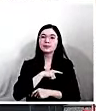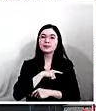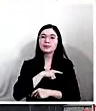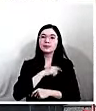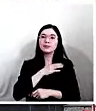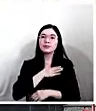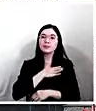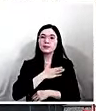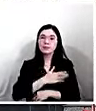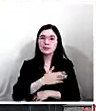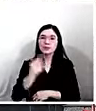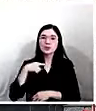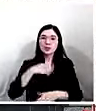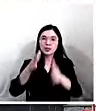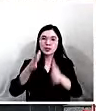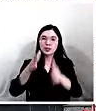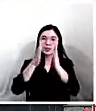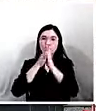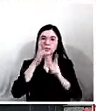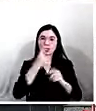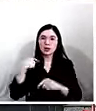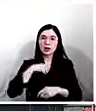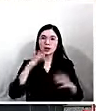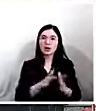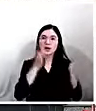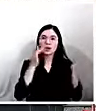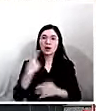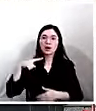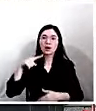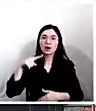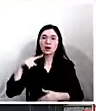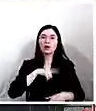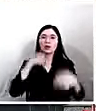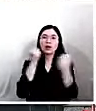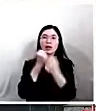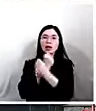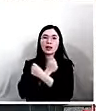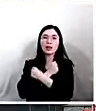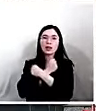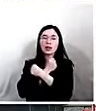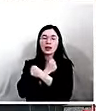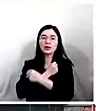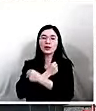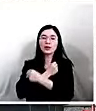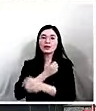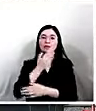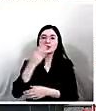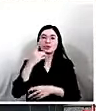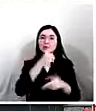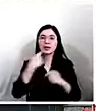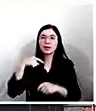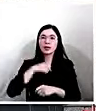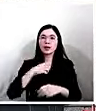us. Love it, save our lives. Father, we are